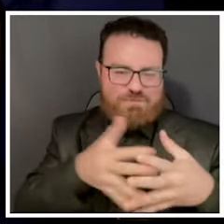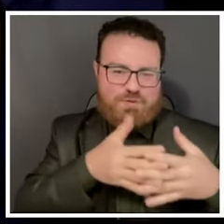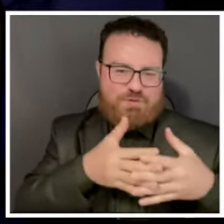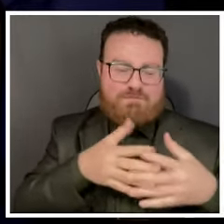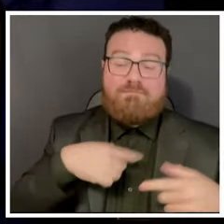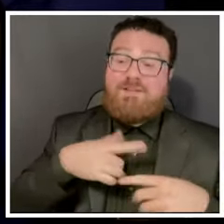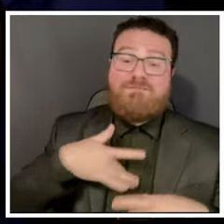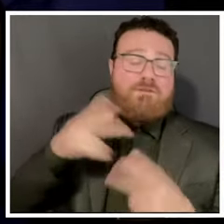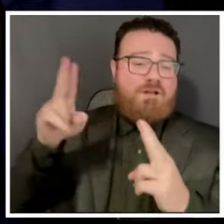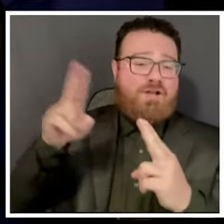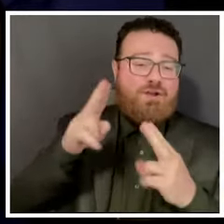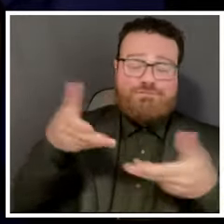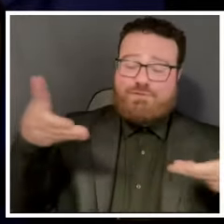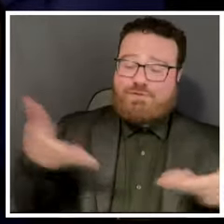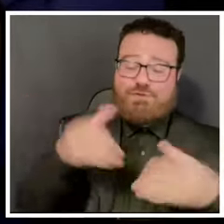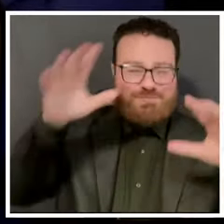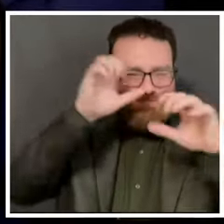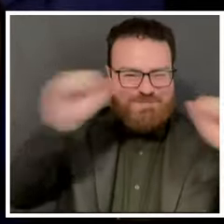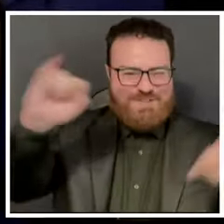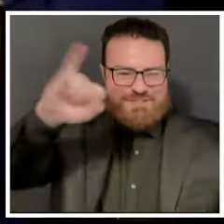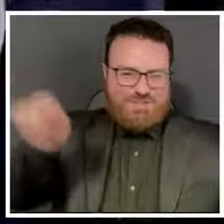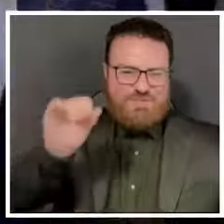Joe Biden.